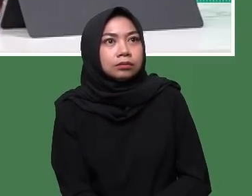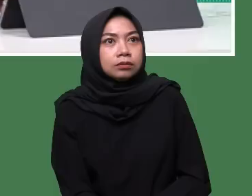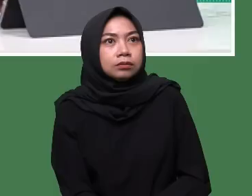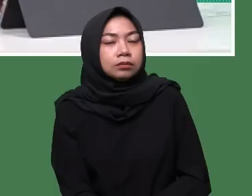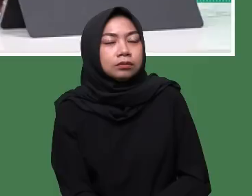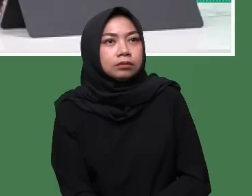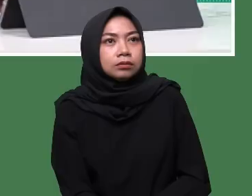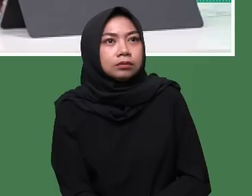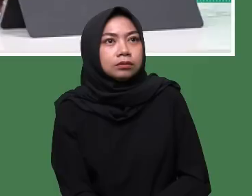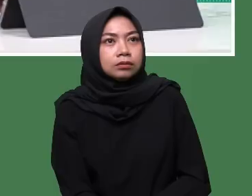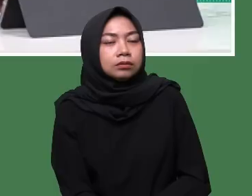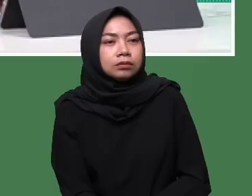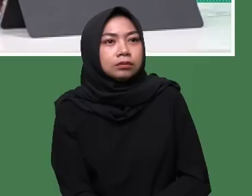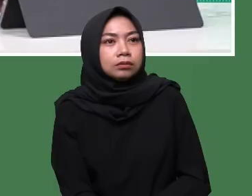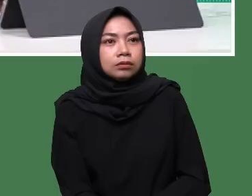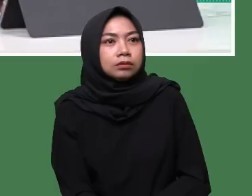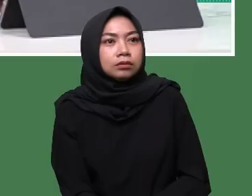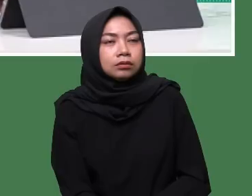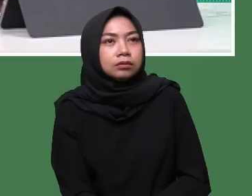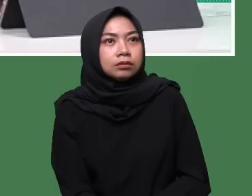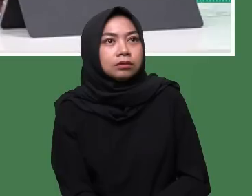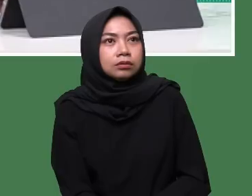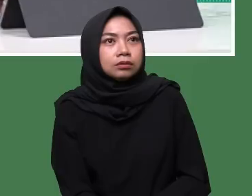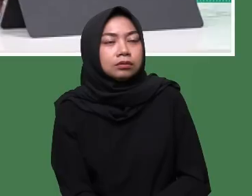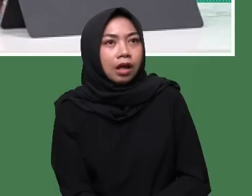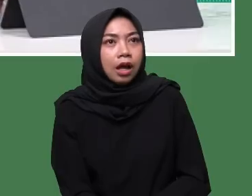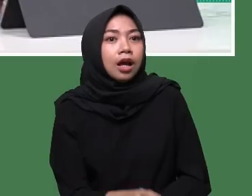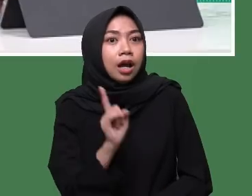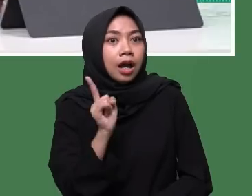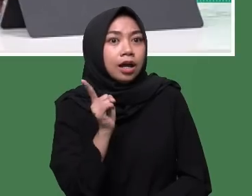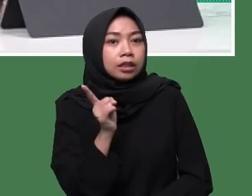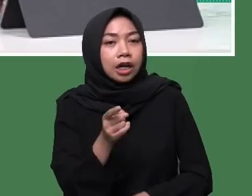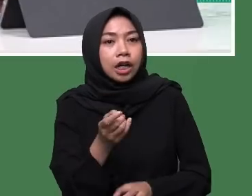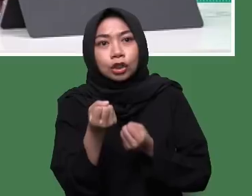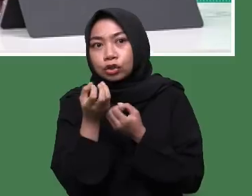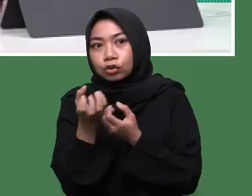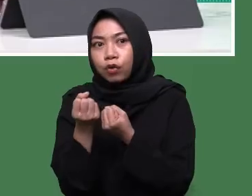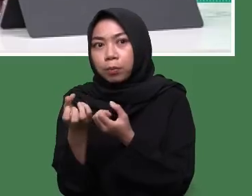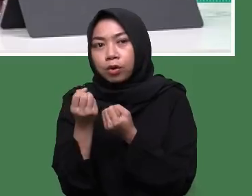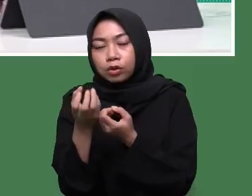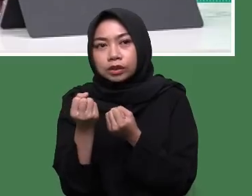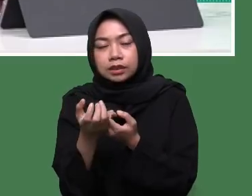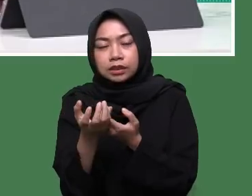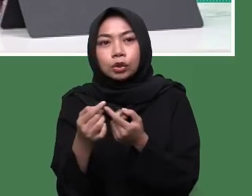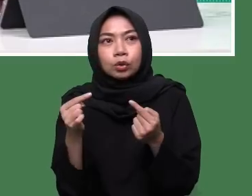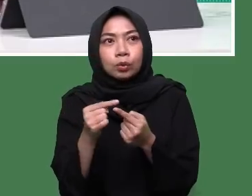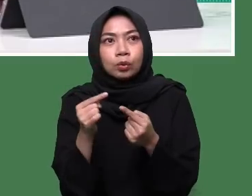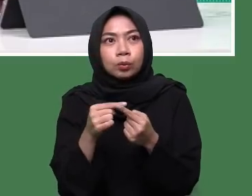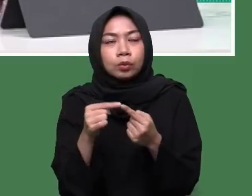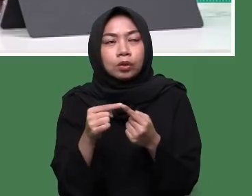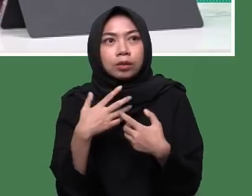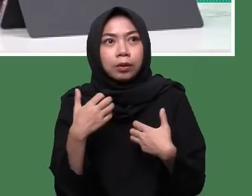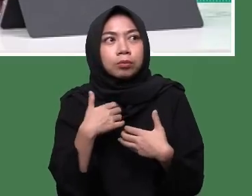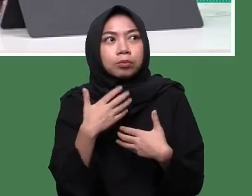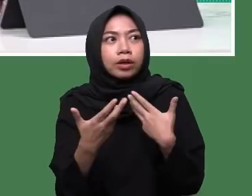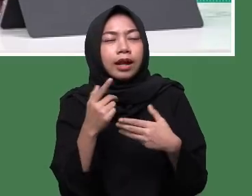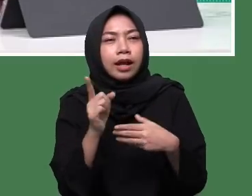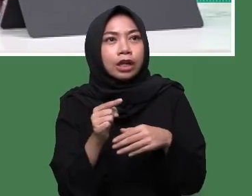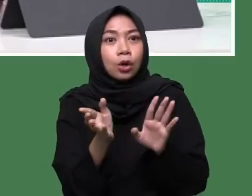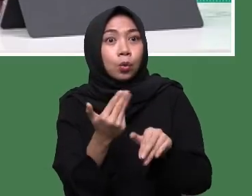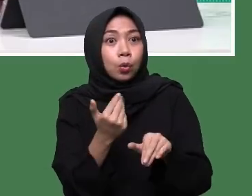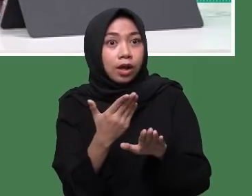Yes, there are informations in terms of the number of cases, as I mentioned. Probably I will repeat again some of